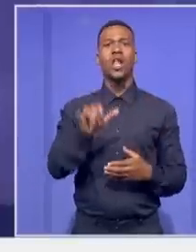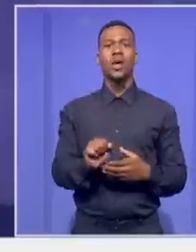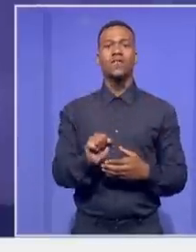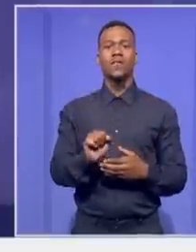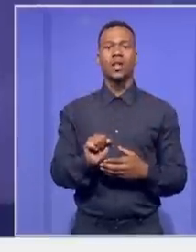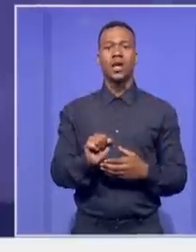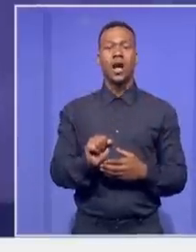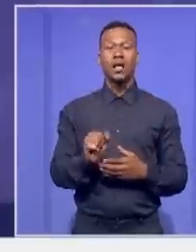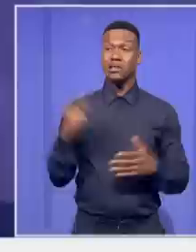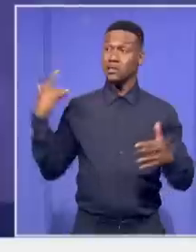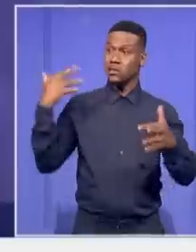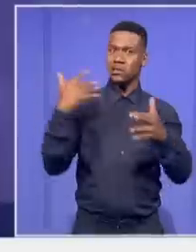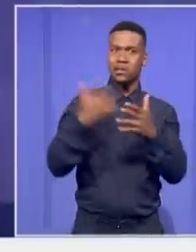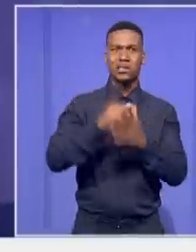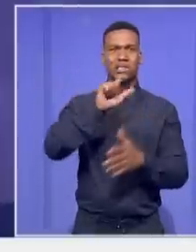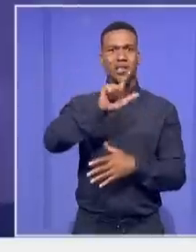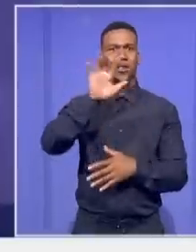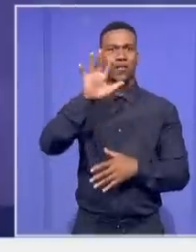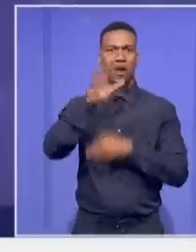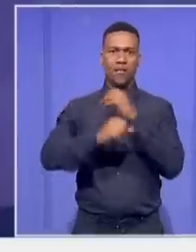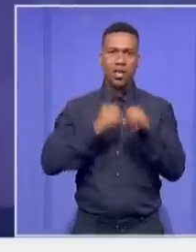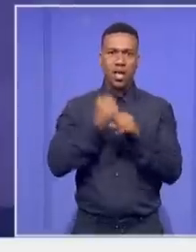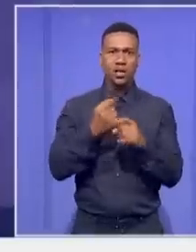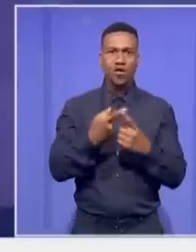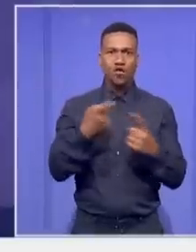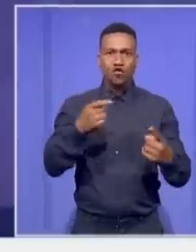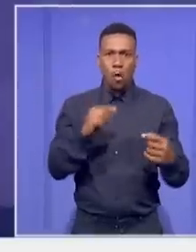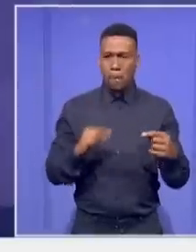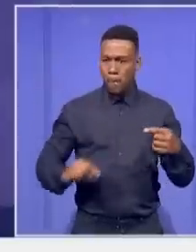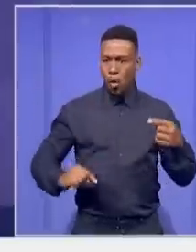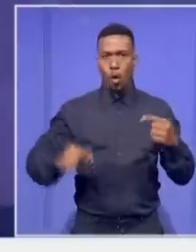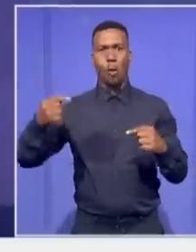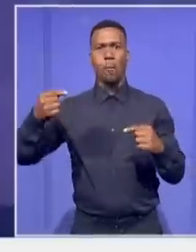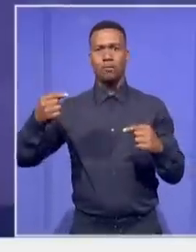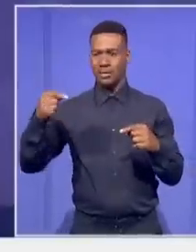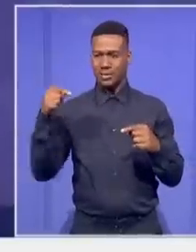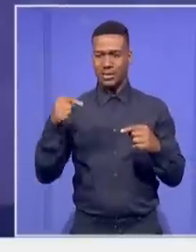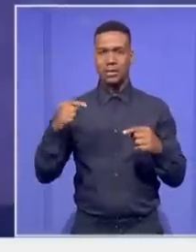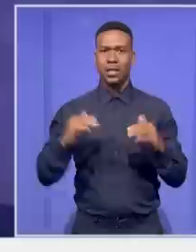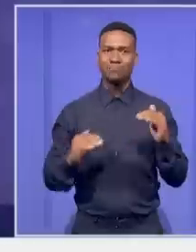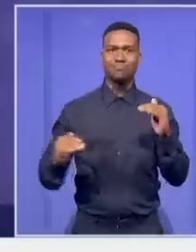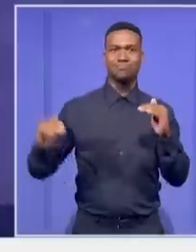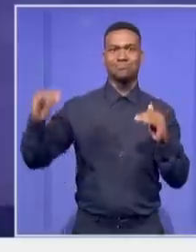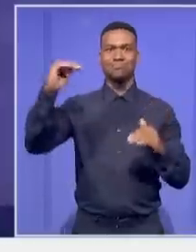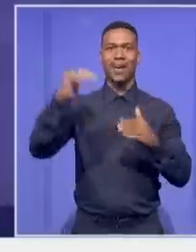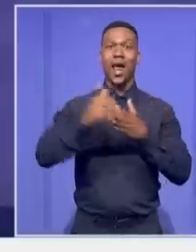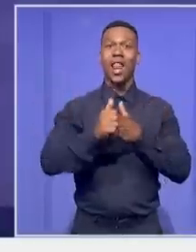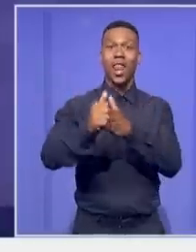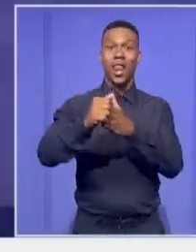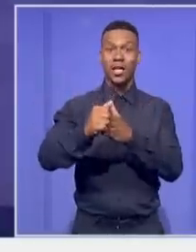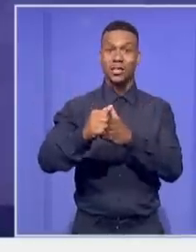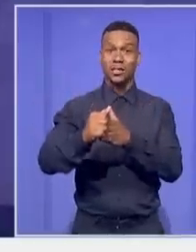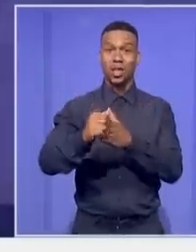75 years to go from opposition into a leading role in government.